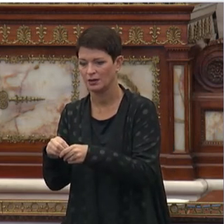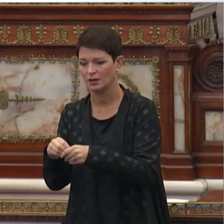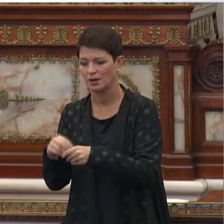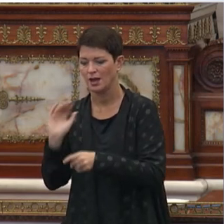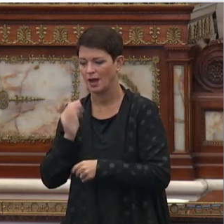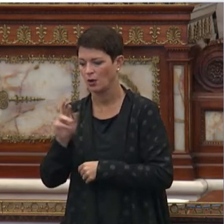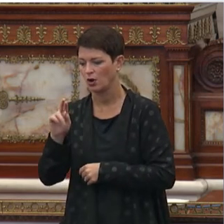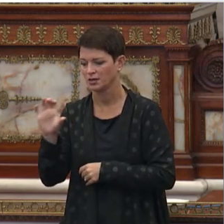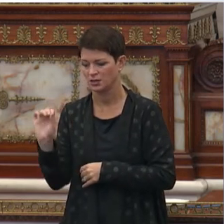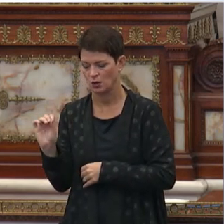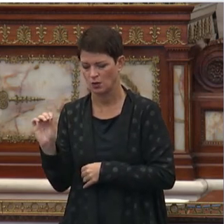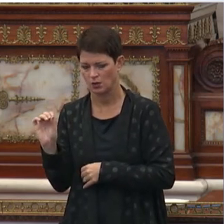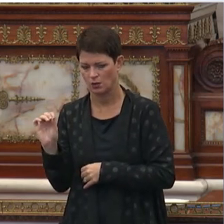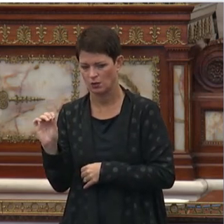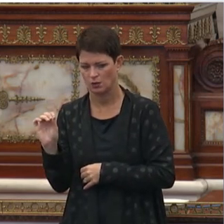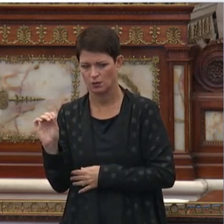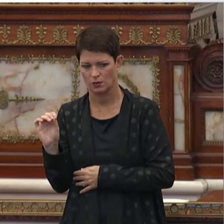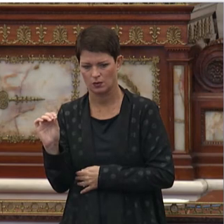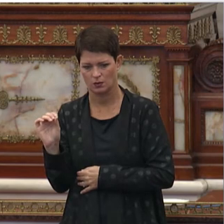are,